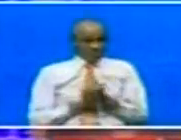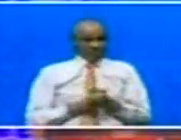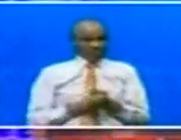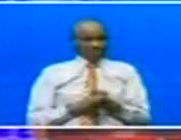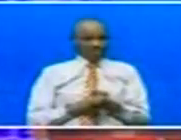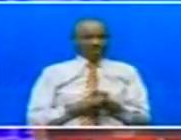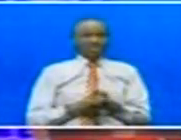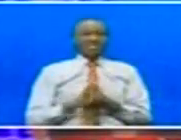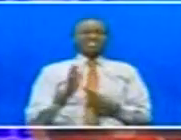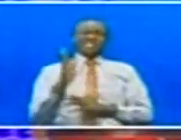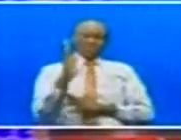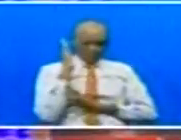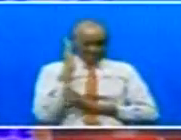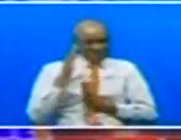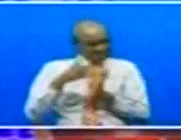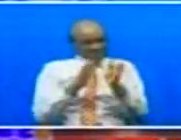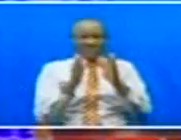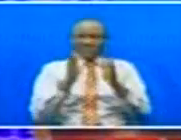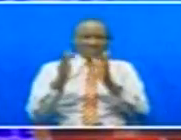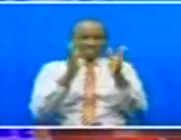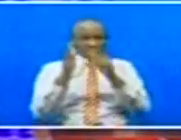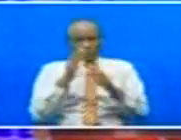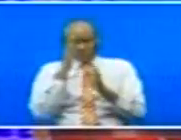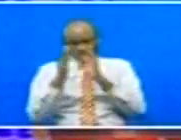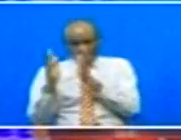Every security system of our country,